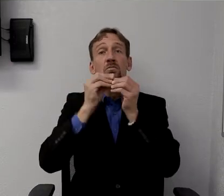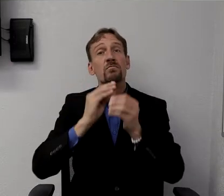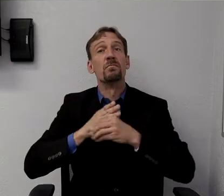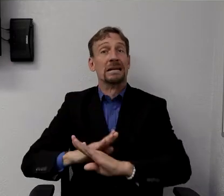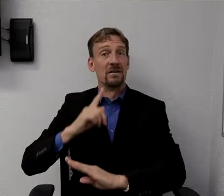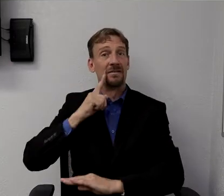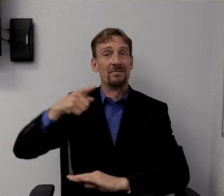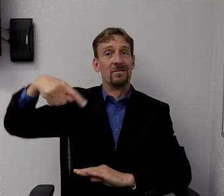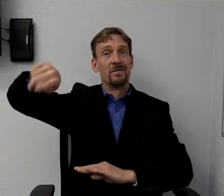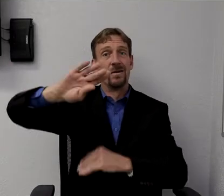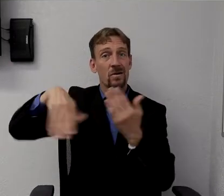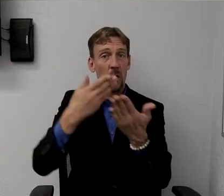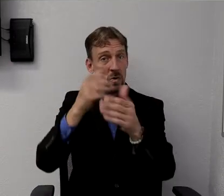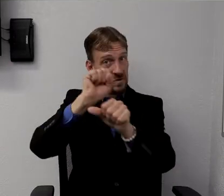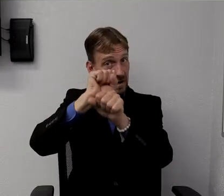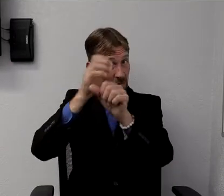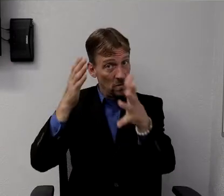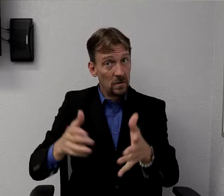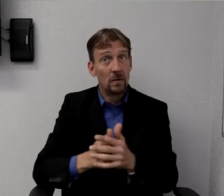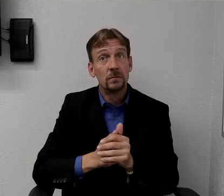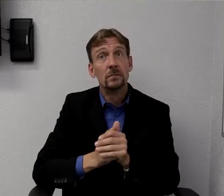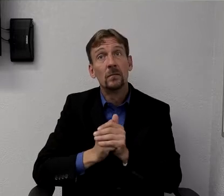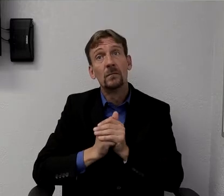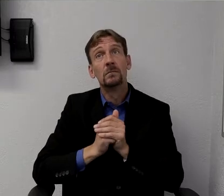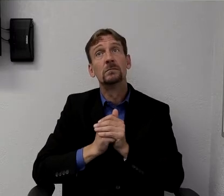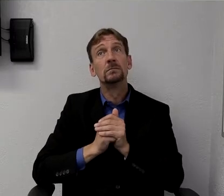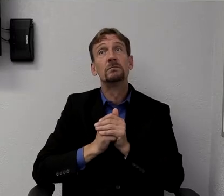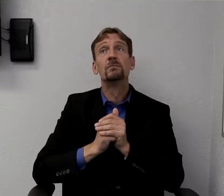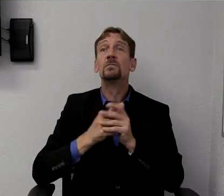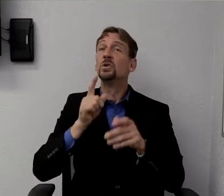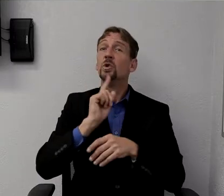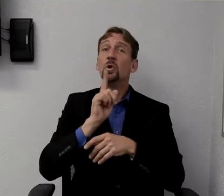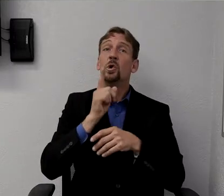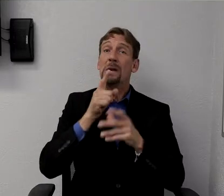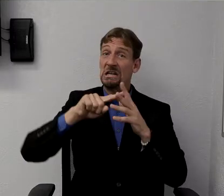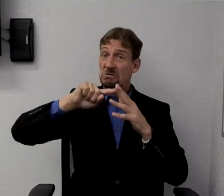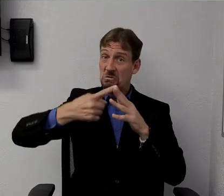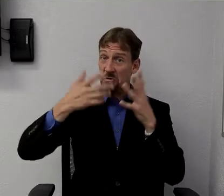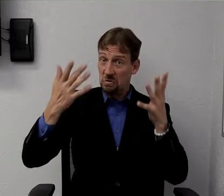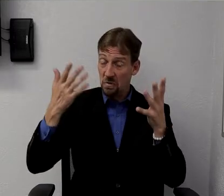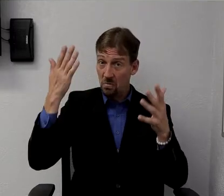employees. And it really was triggered by,